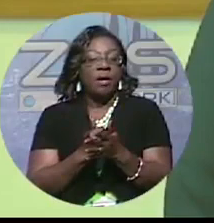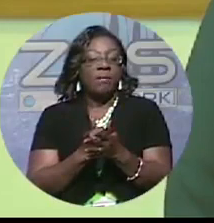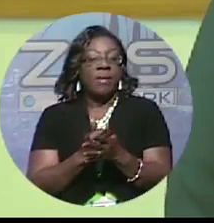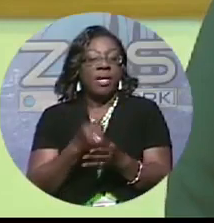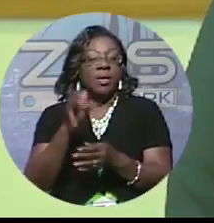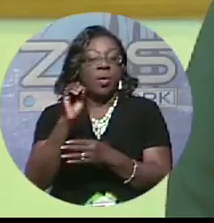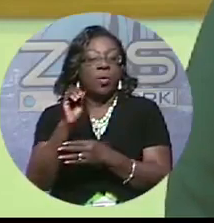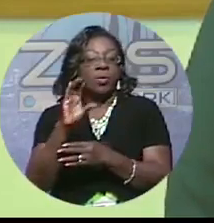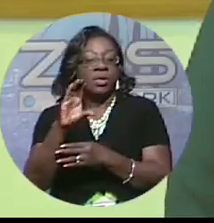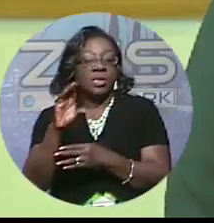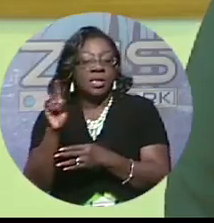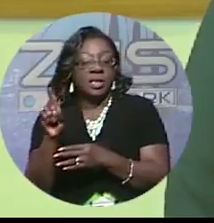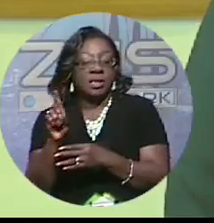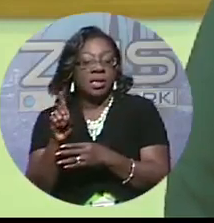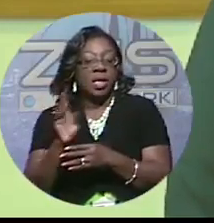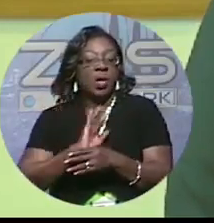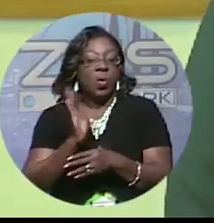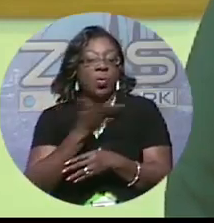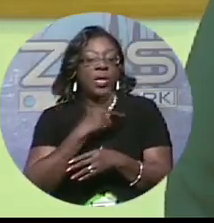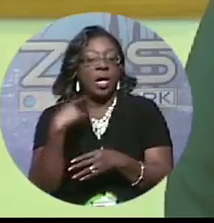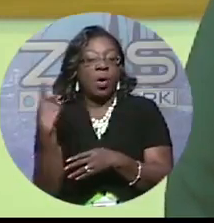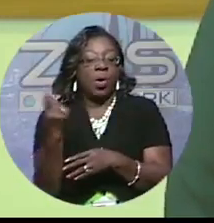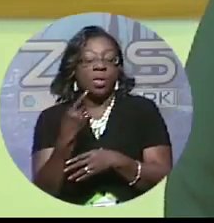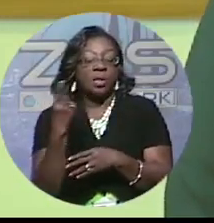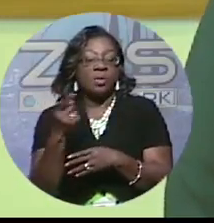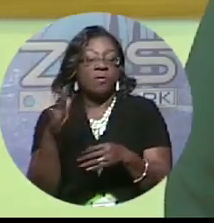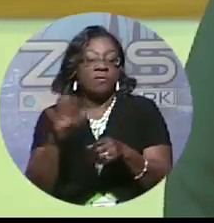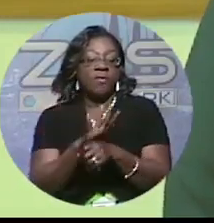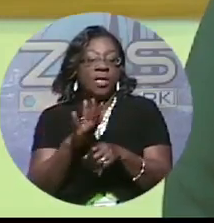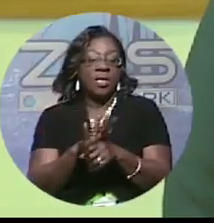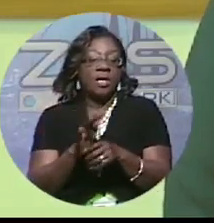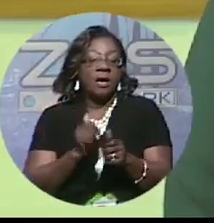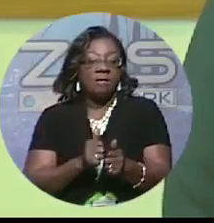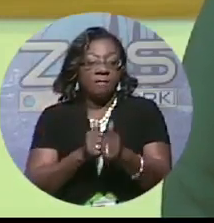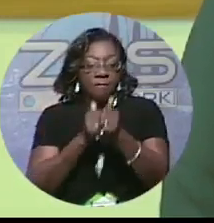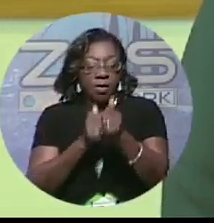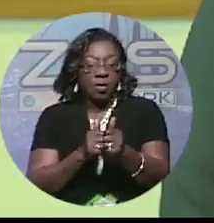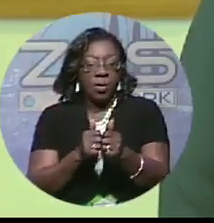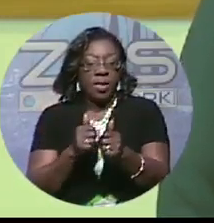OECD. We are also fully